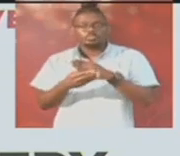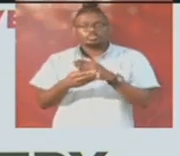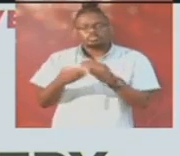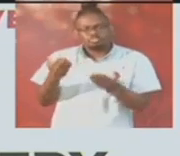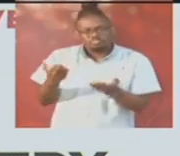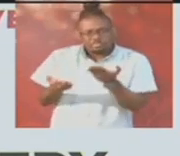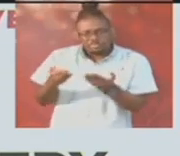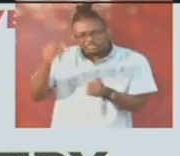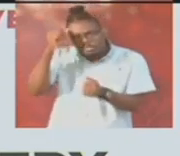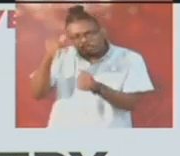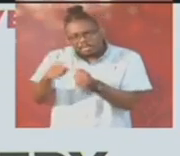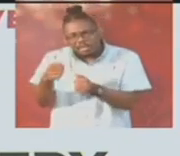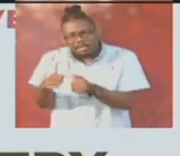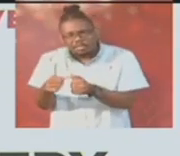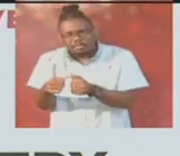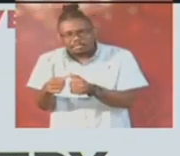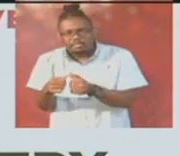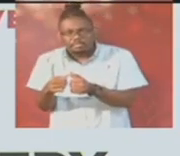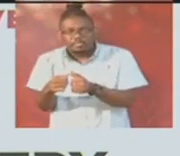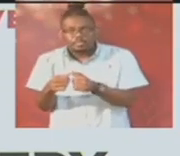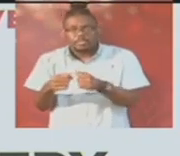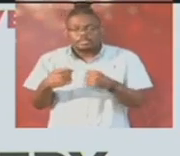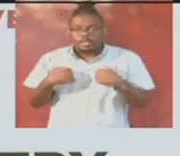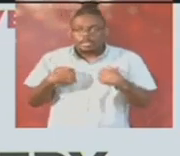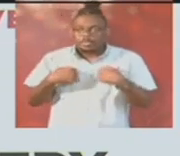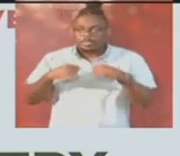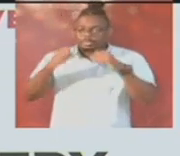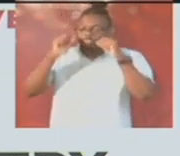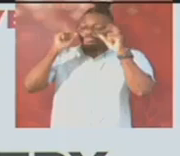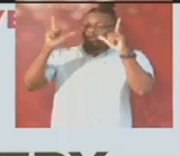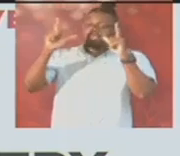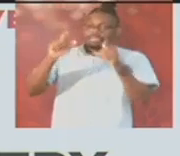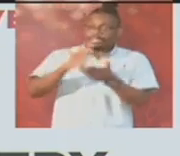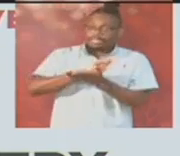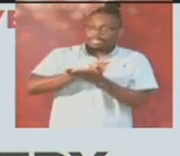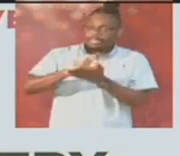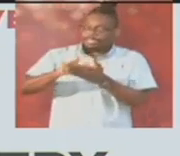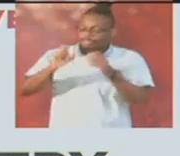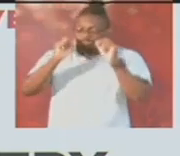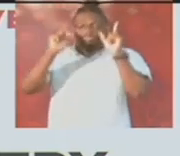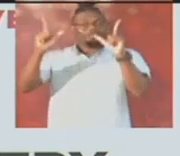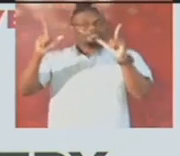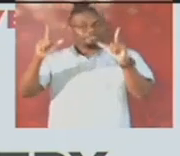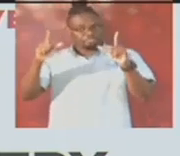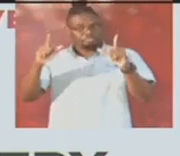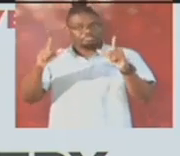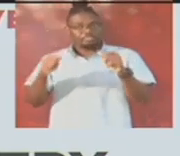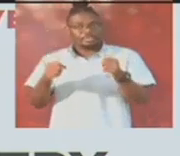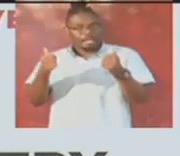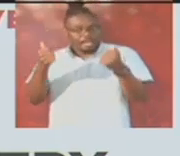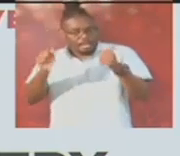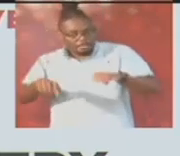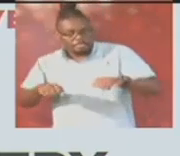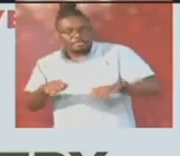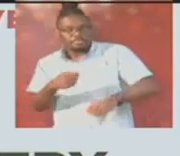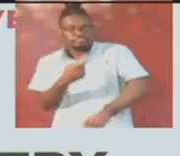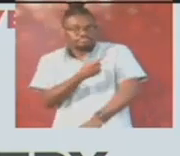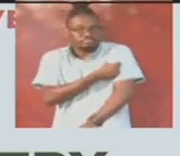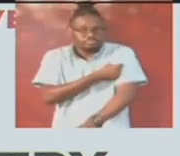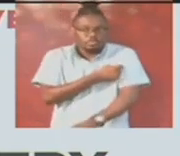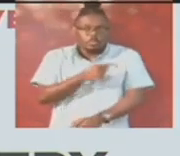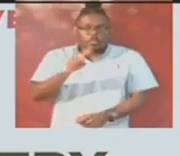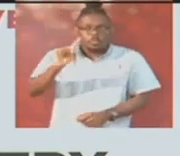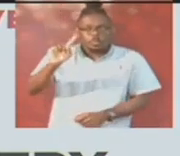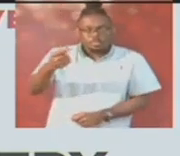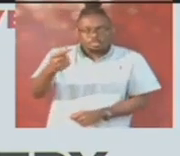very pleasant surprise, really, when we were able to vaccinate over 1,000 persons. I think the exact